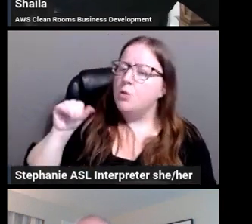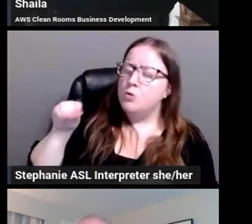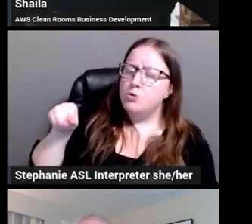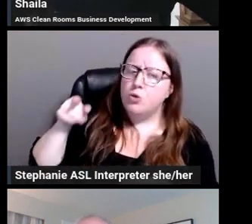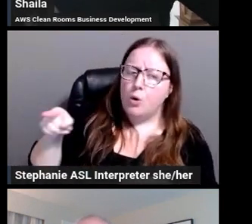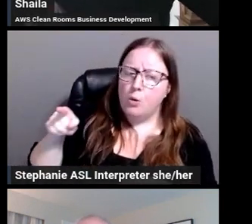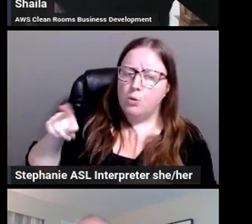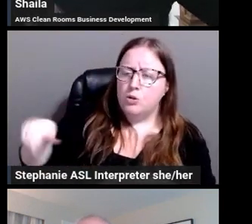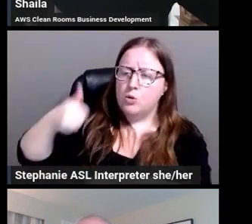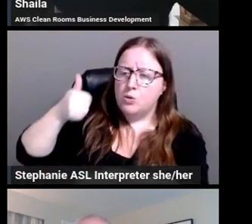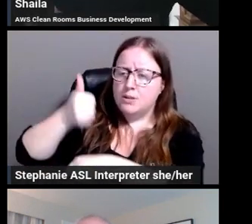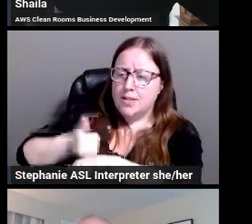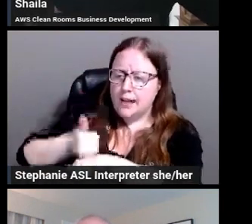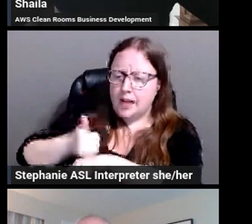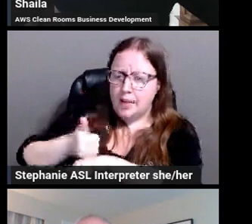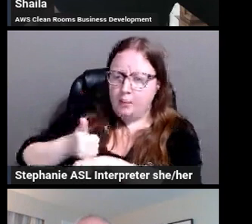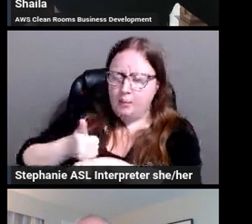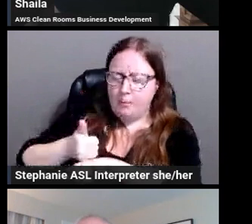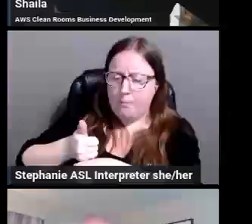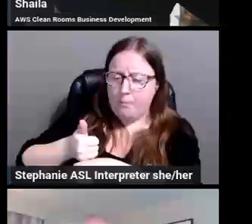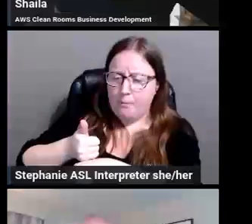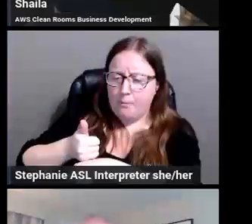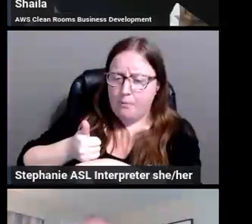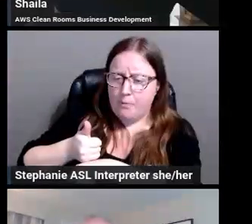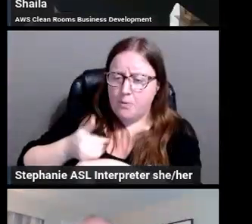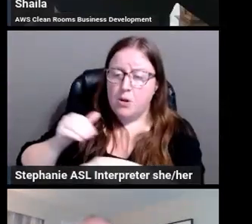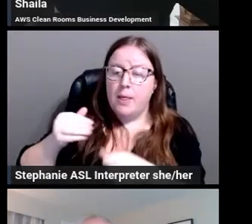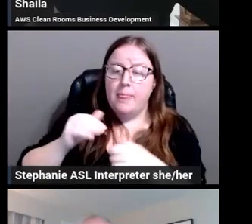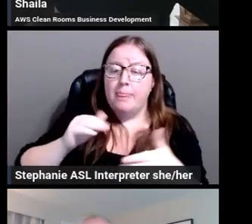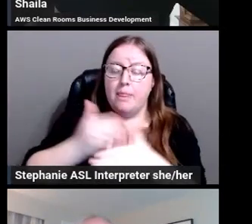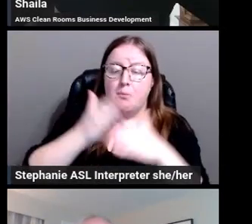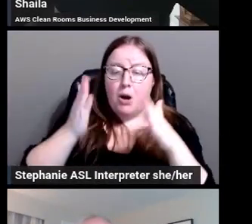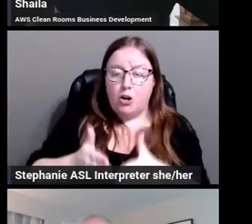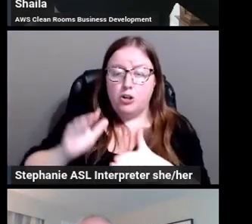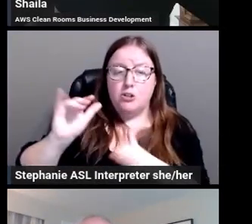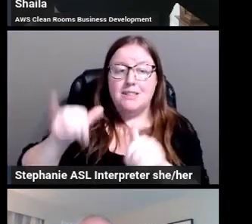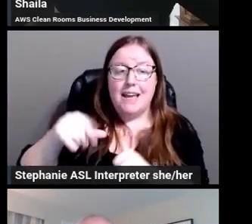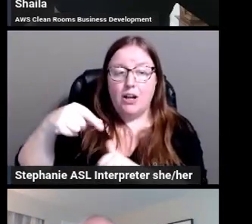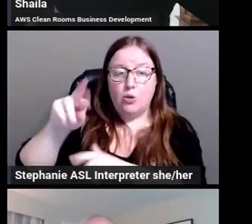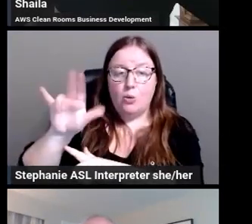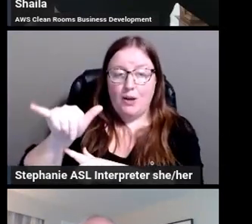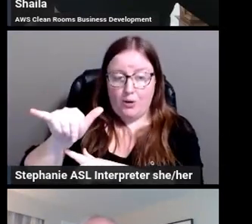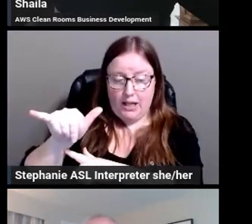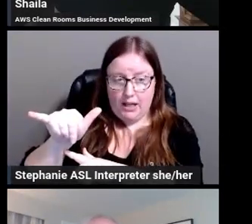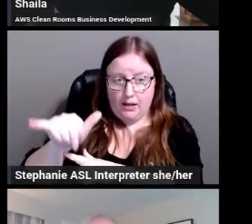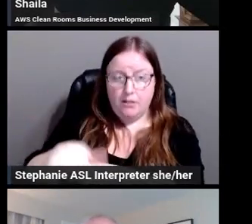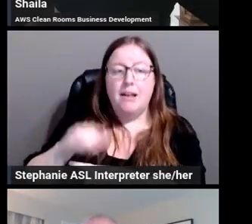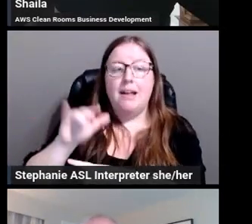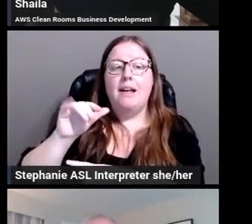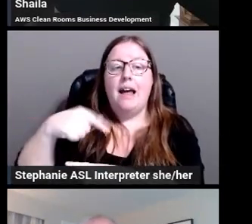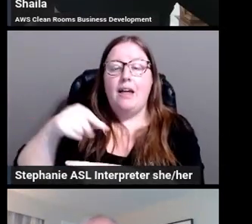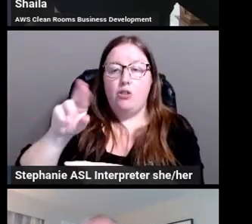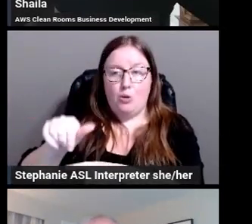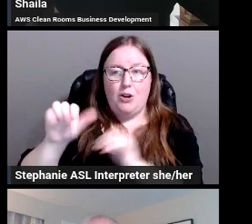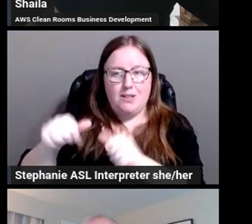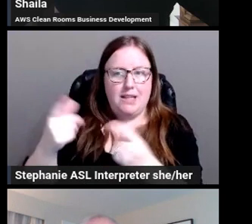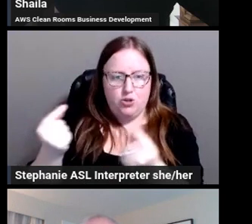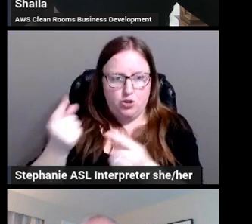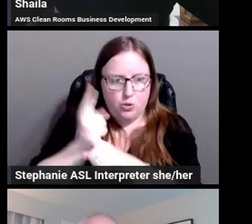the fields that the partners can query against and what those queries can do